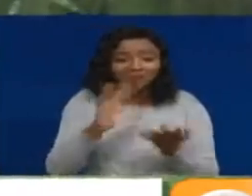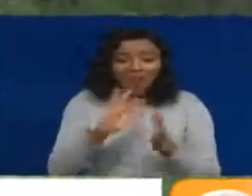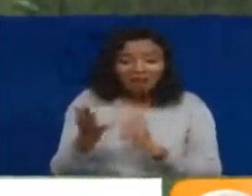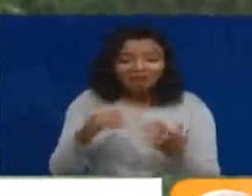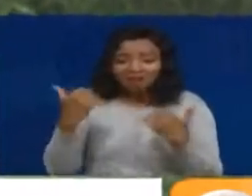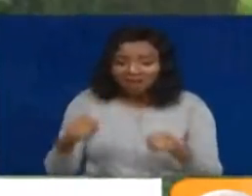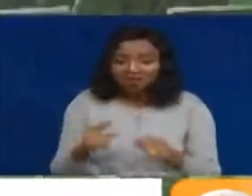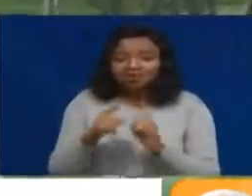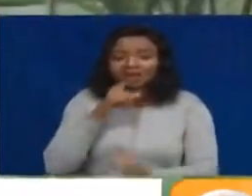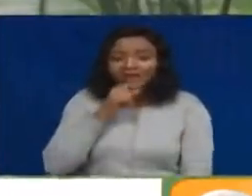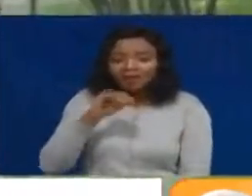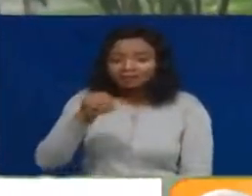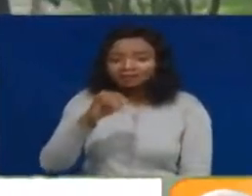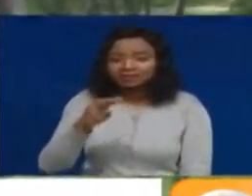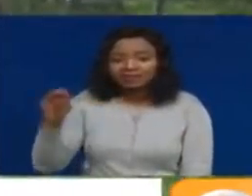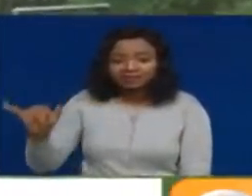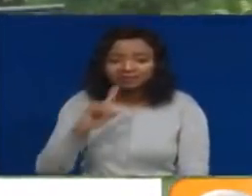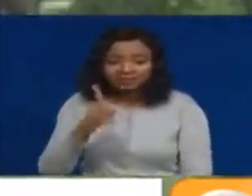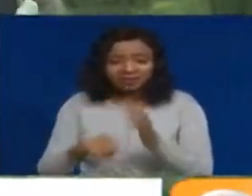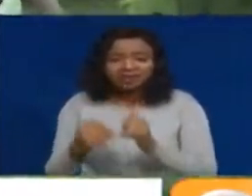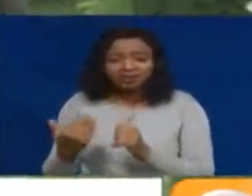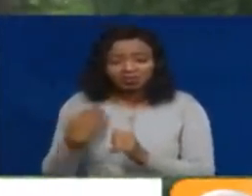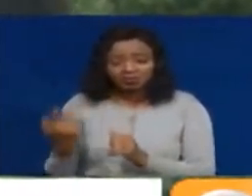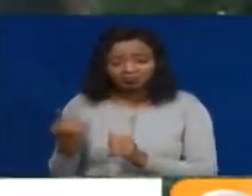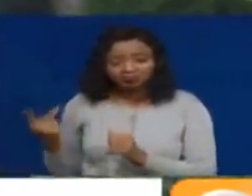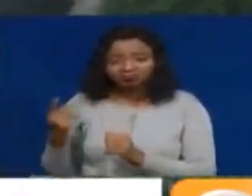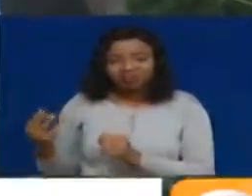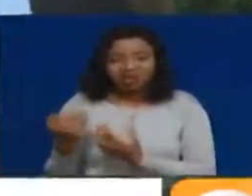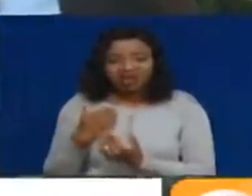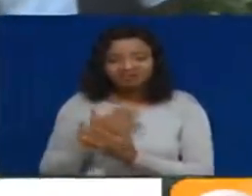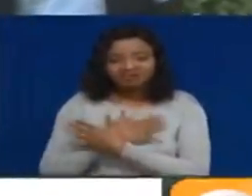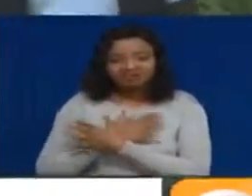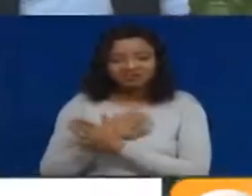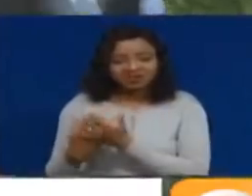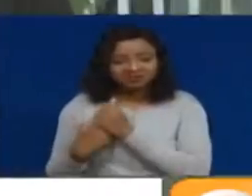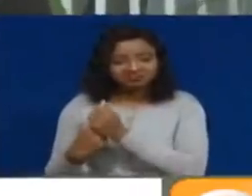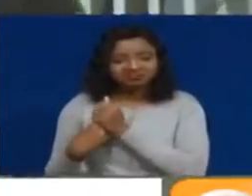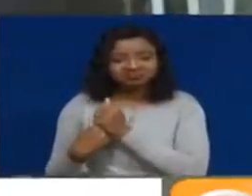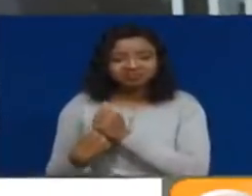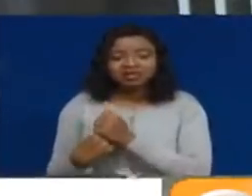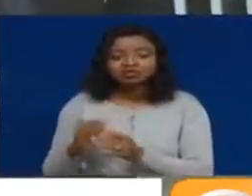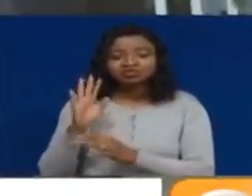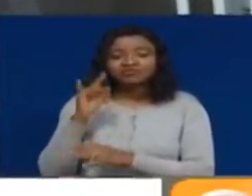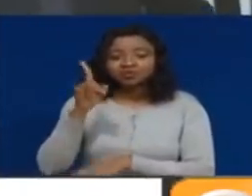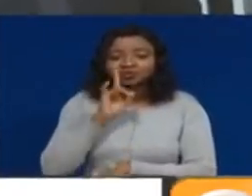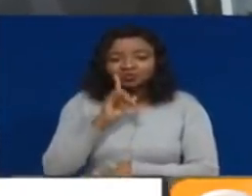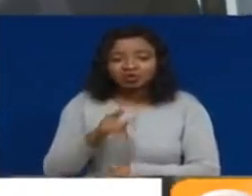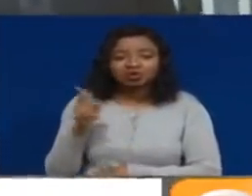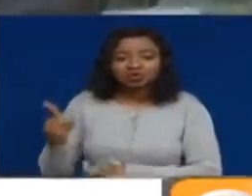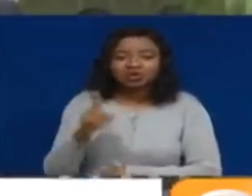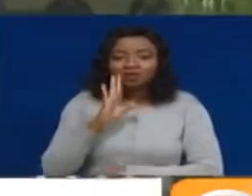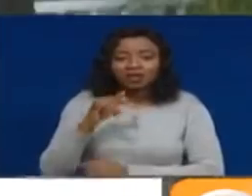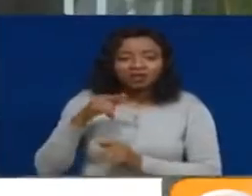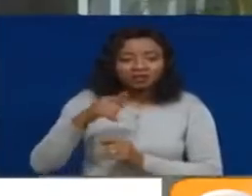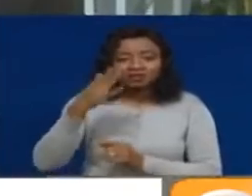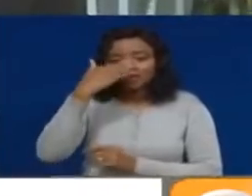journalists, Jimmy Wanjigi stated that a major pact was in the offing. WIPO leader will, from tomorrow, ring-fence his support